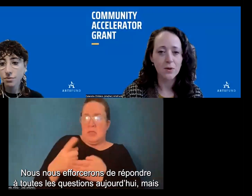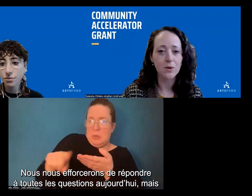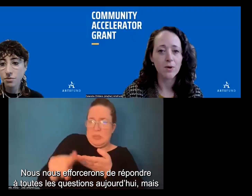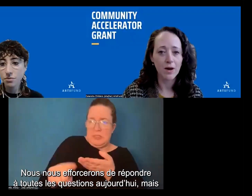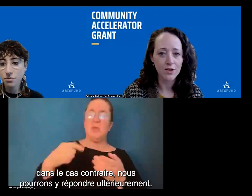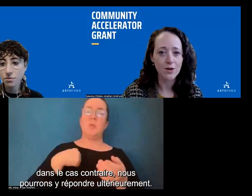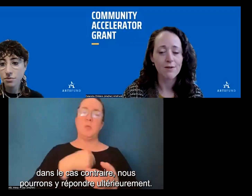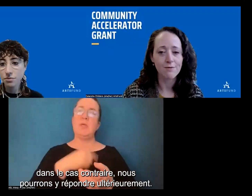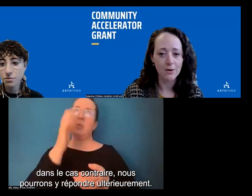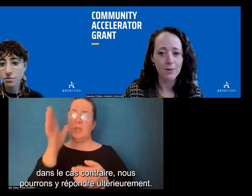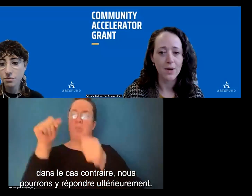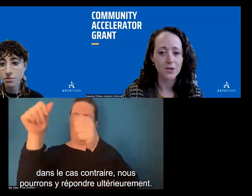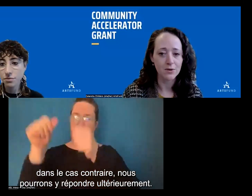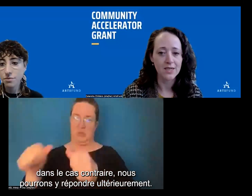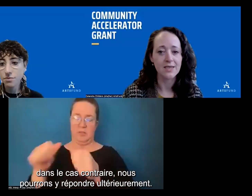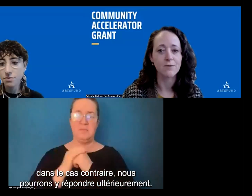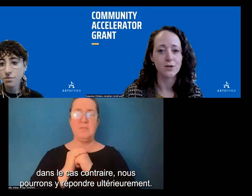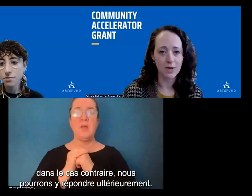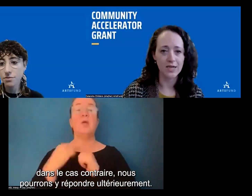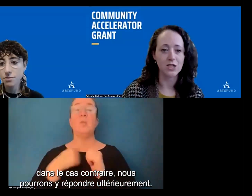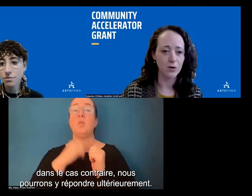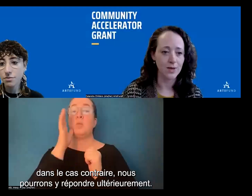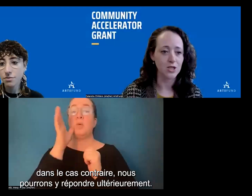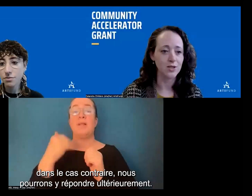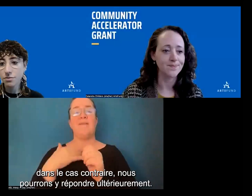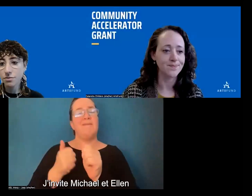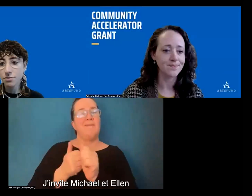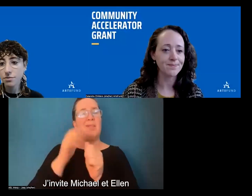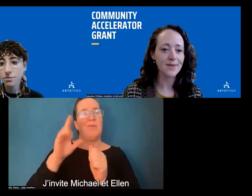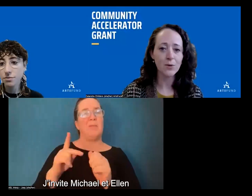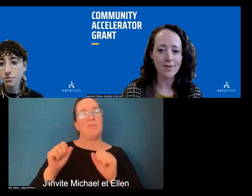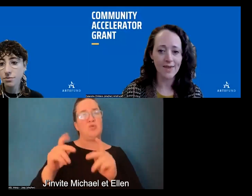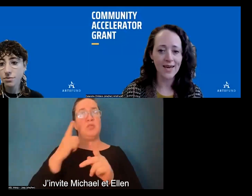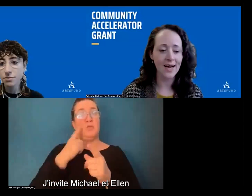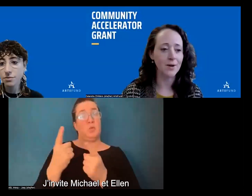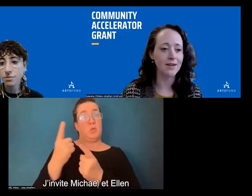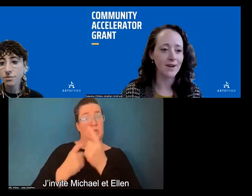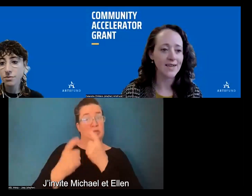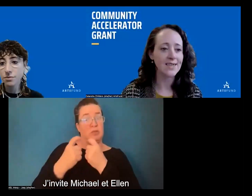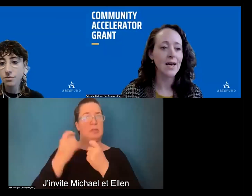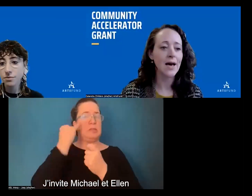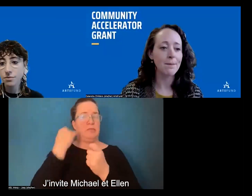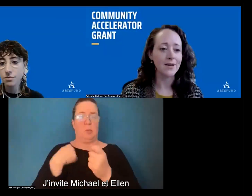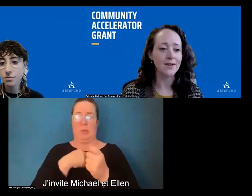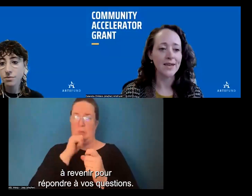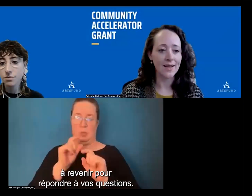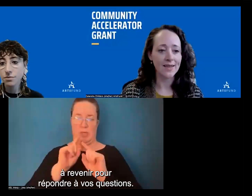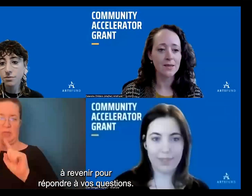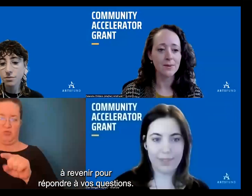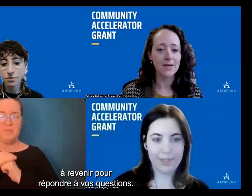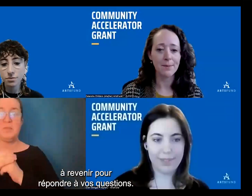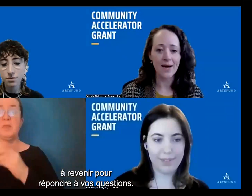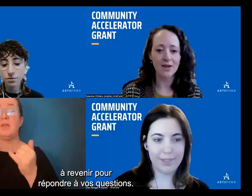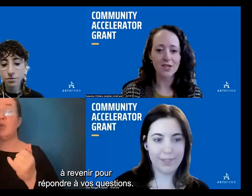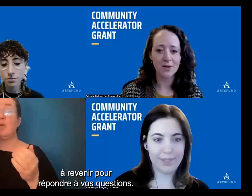today, but we will also have follow-up opportunities if we do not get to your question. With that, I will invite Michael and Ellen